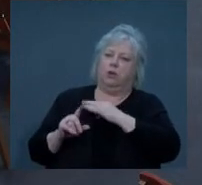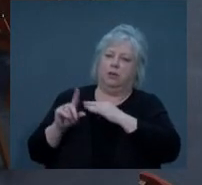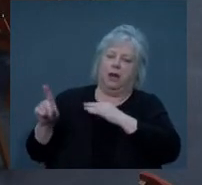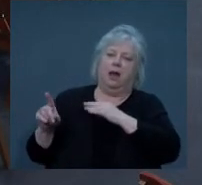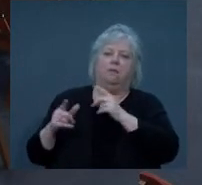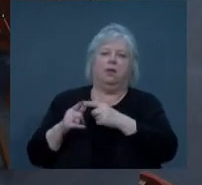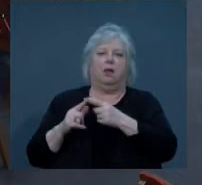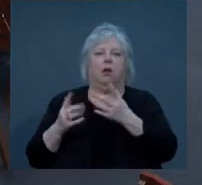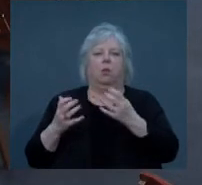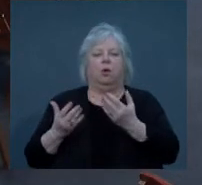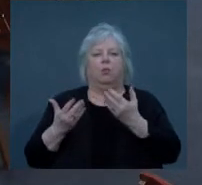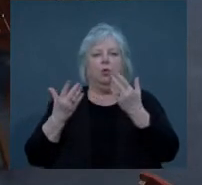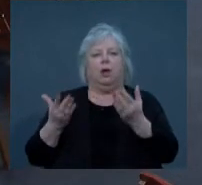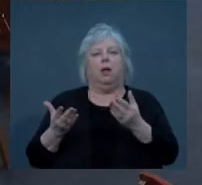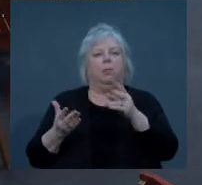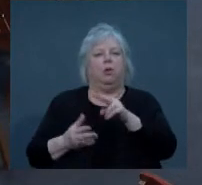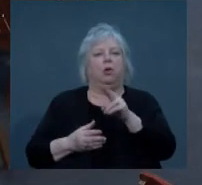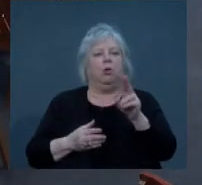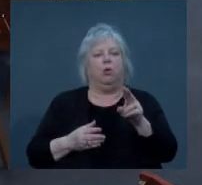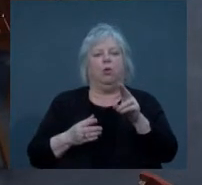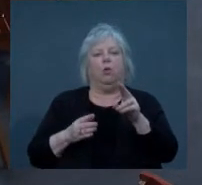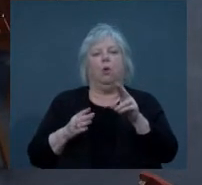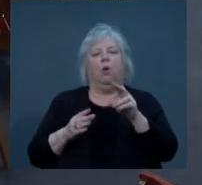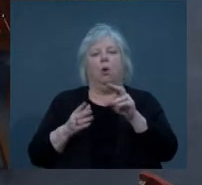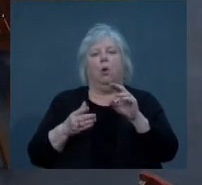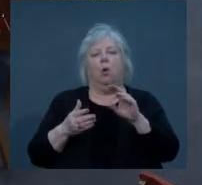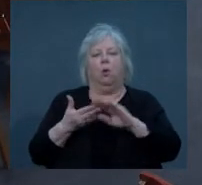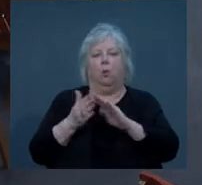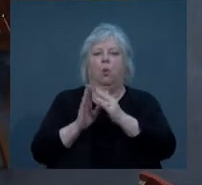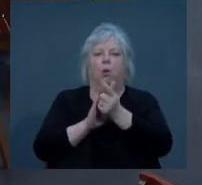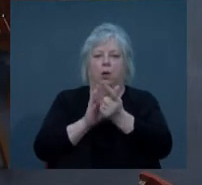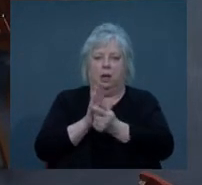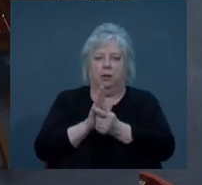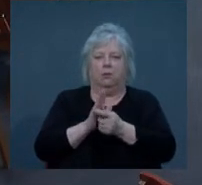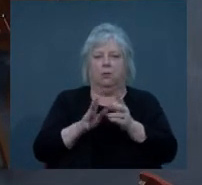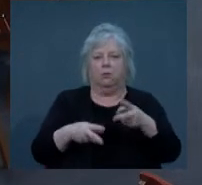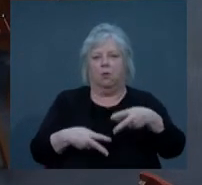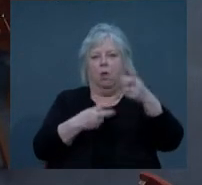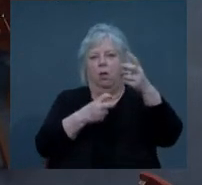zoning ordinance up on the screen.